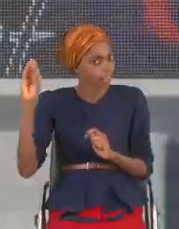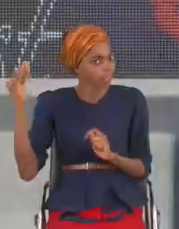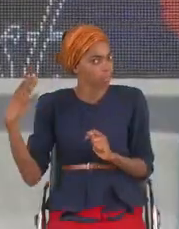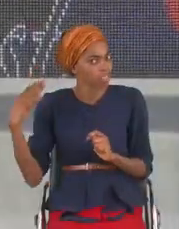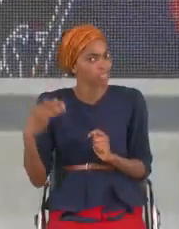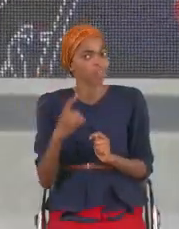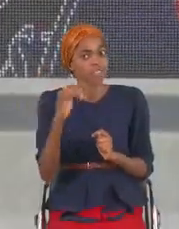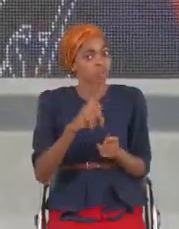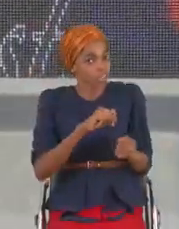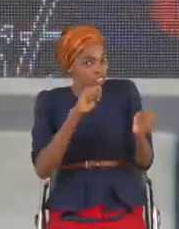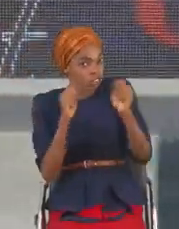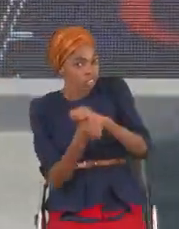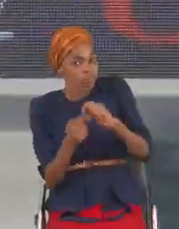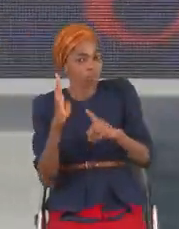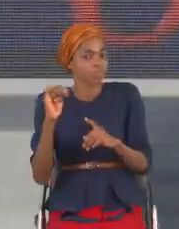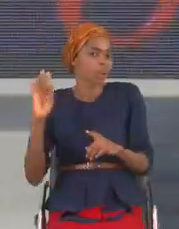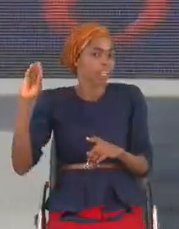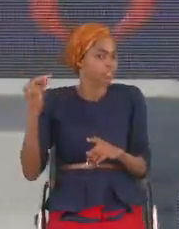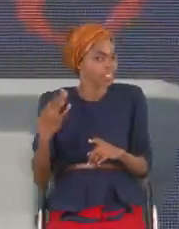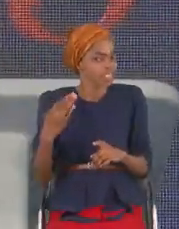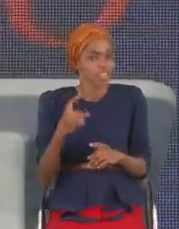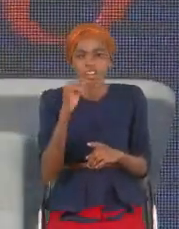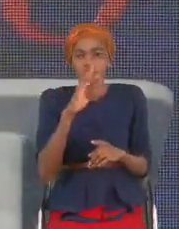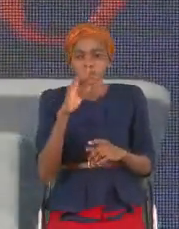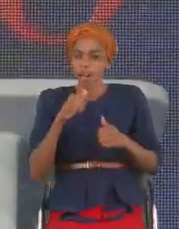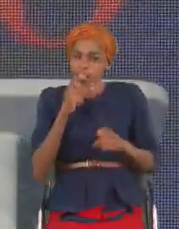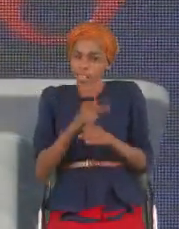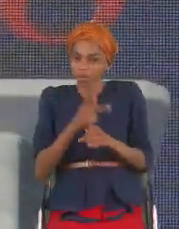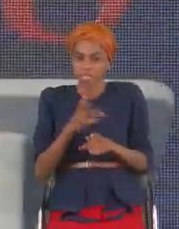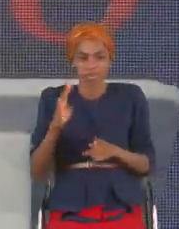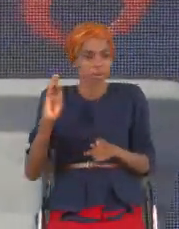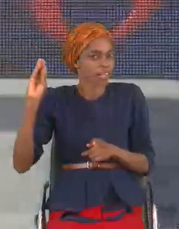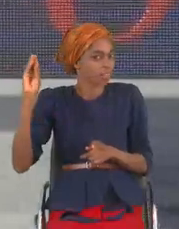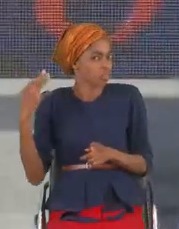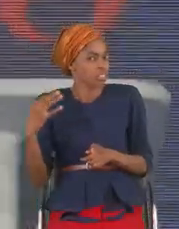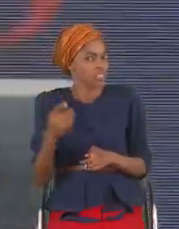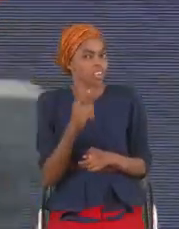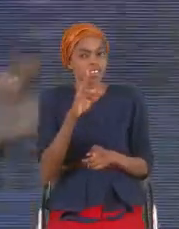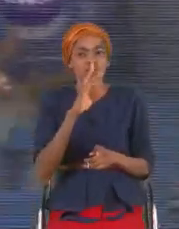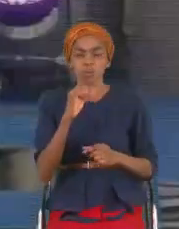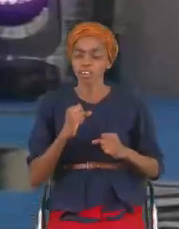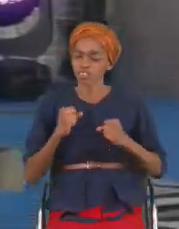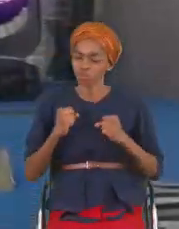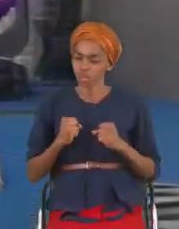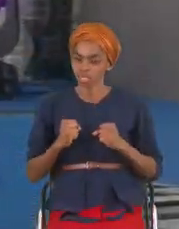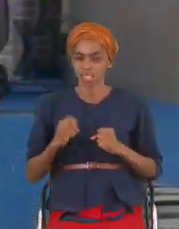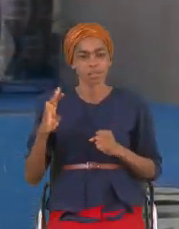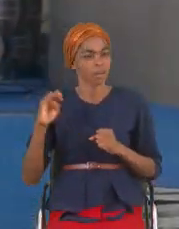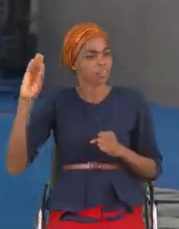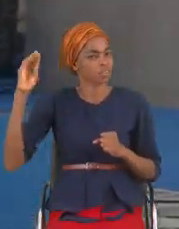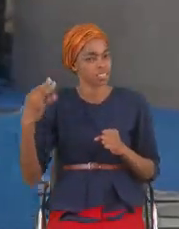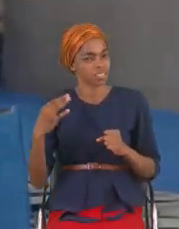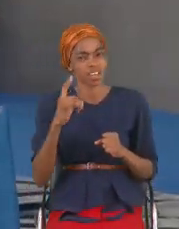You are transformed by grace. You are sustained by grace. You are energized by grace. You